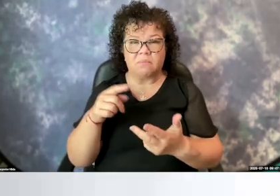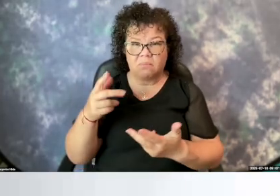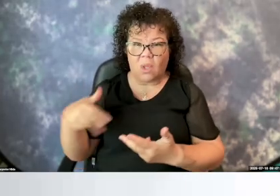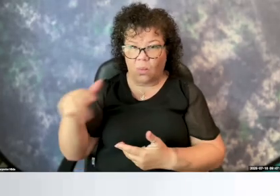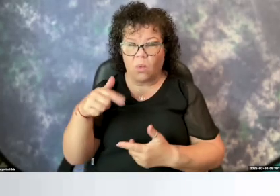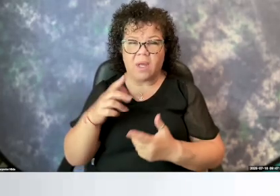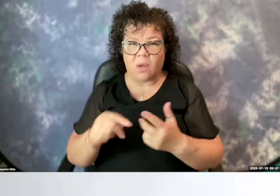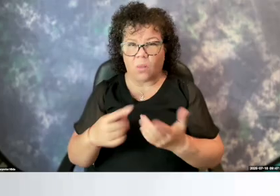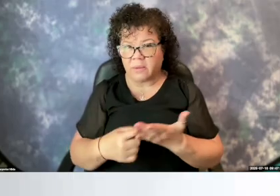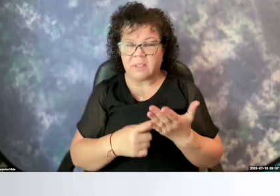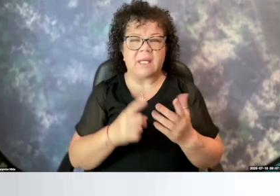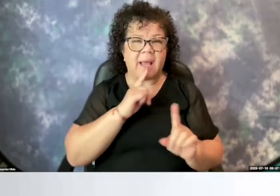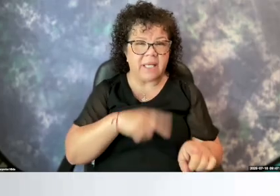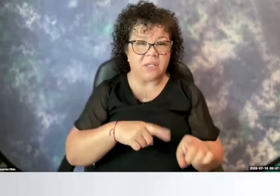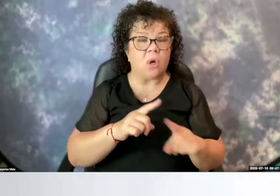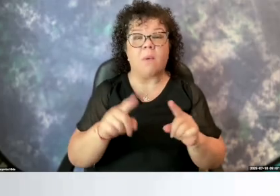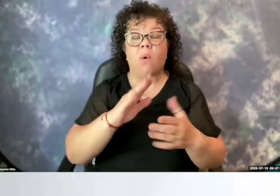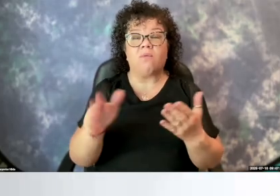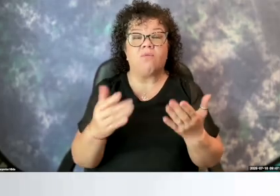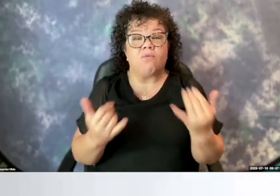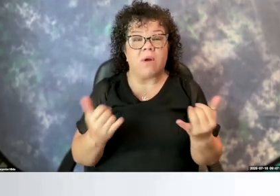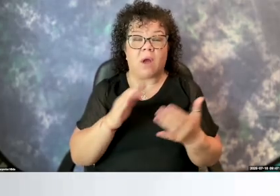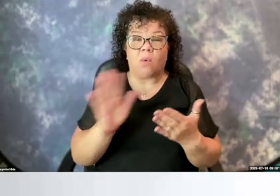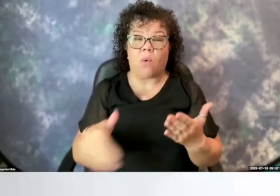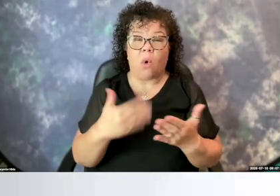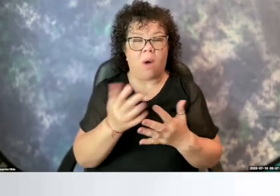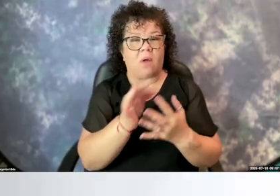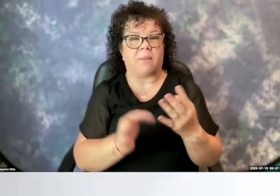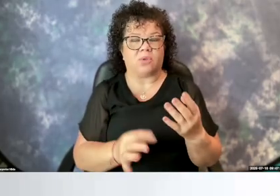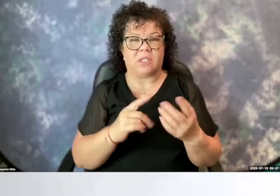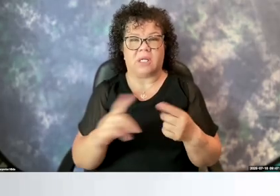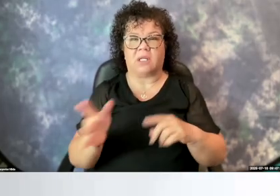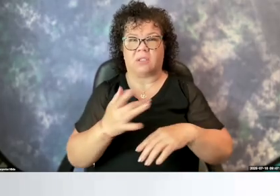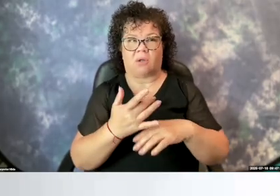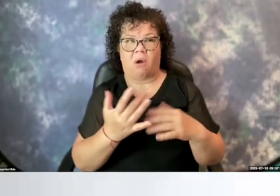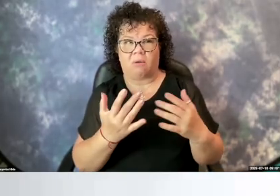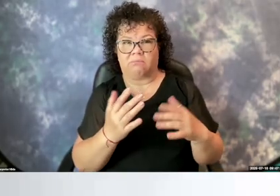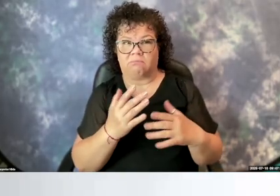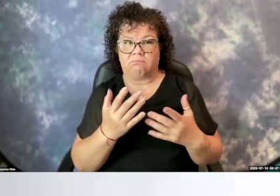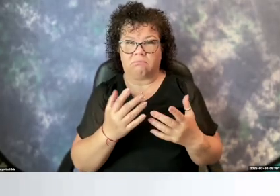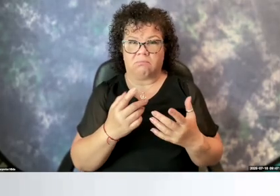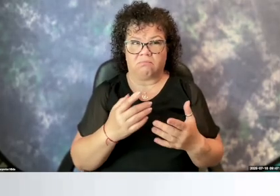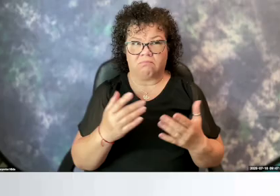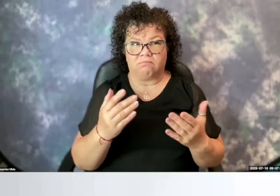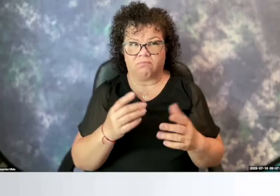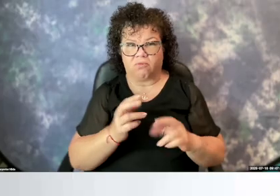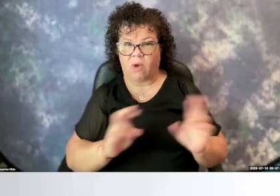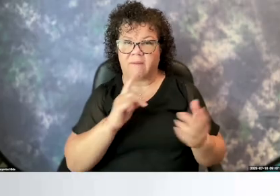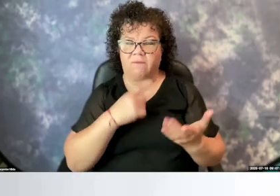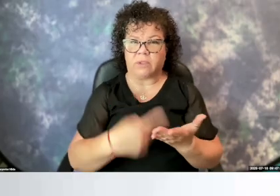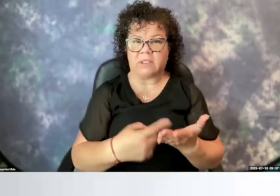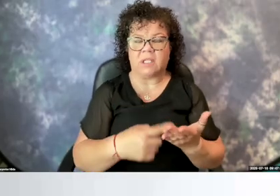there. But essentially, all options are on the table, but I am very conscious of